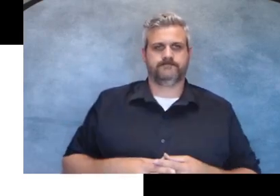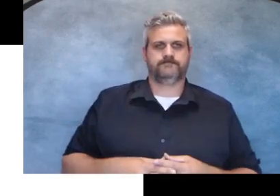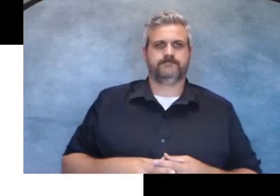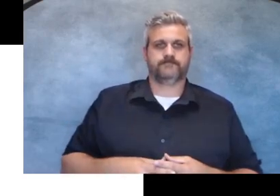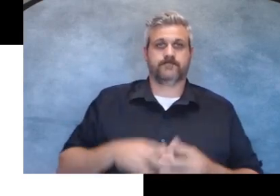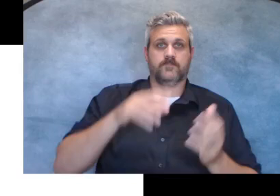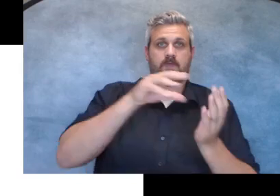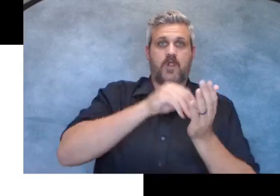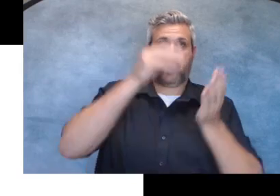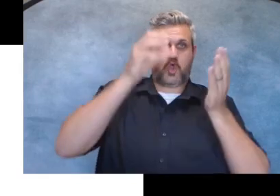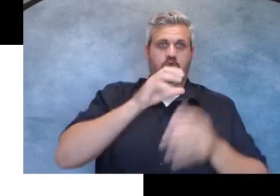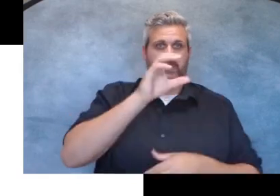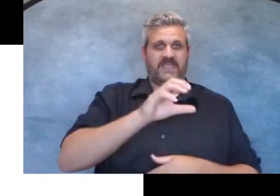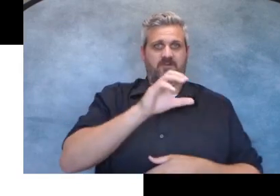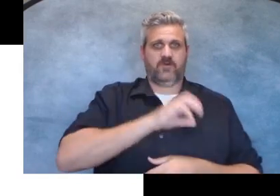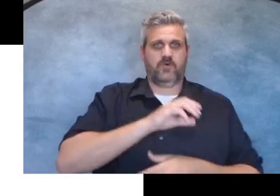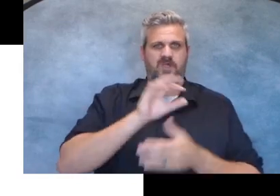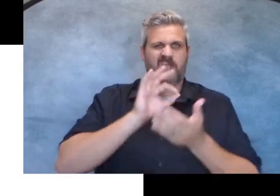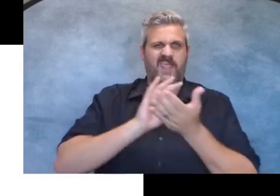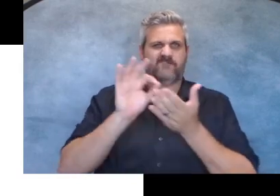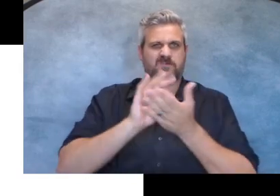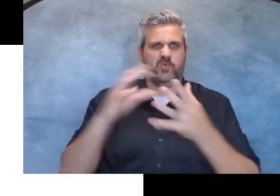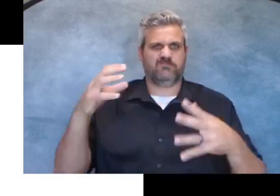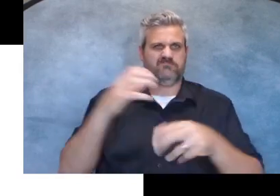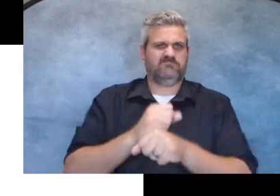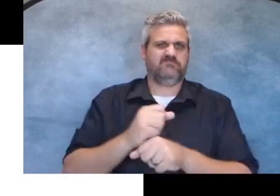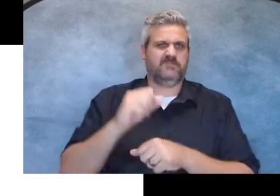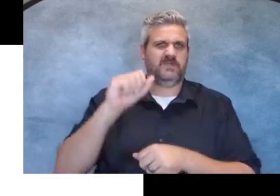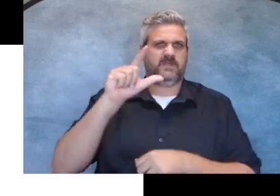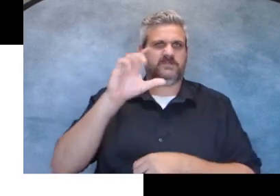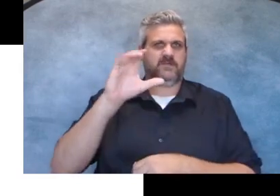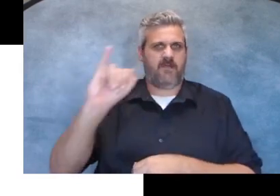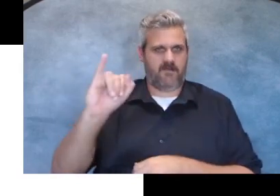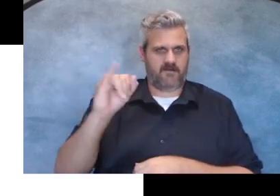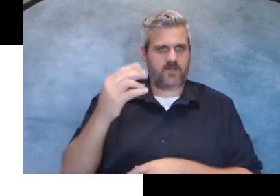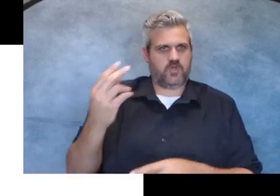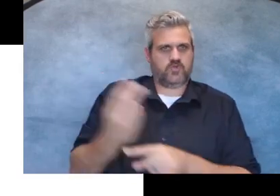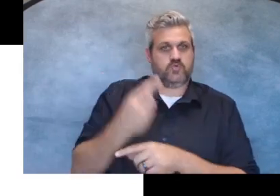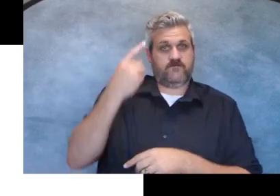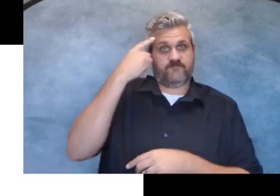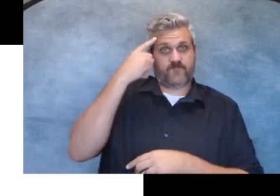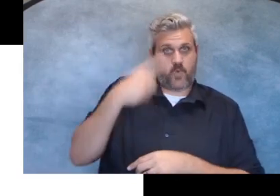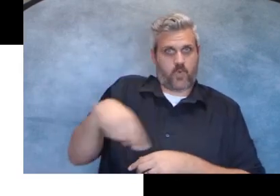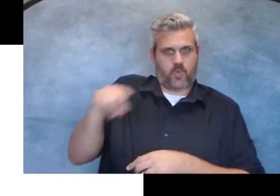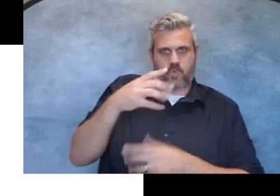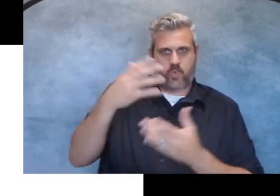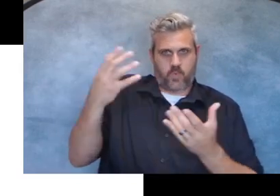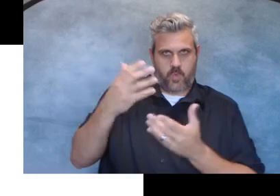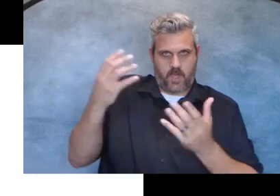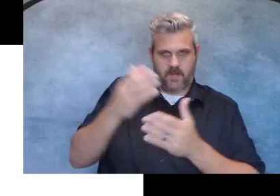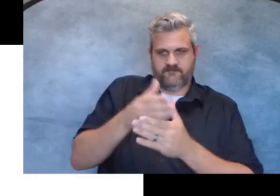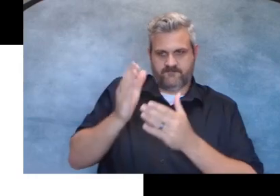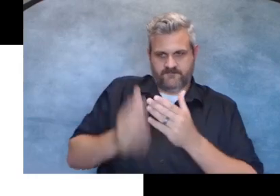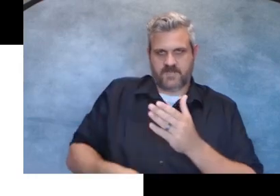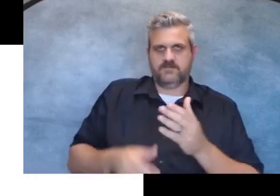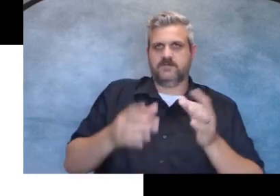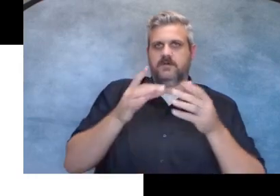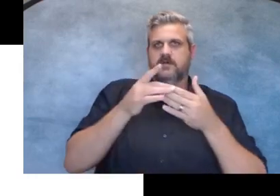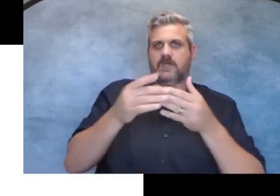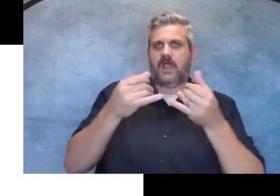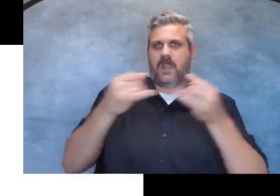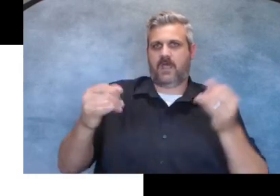The Learner Characteristics Inventory, or LCI, is a tool for ARCs to use to help complete the participation guidelines.